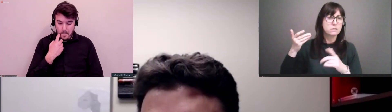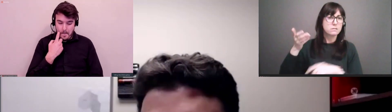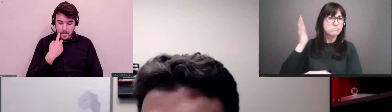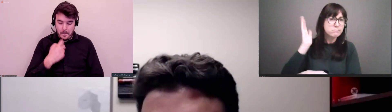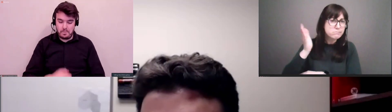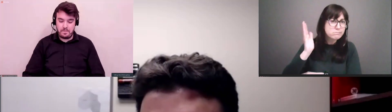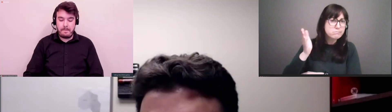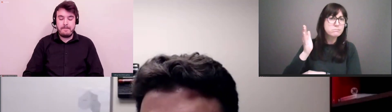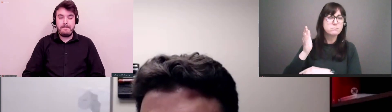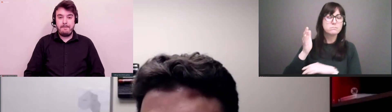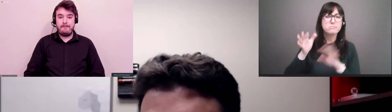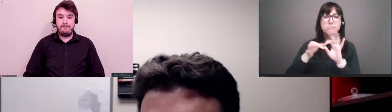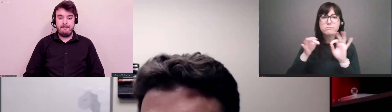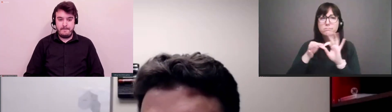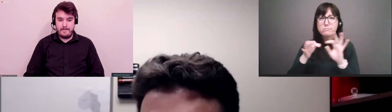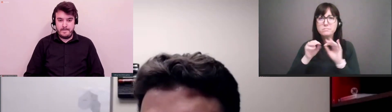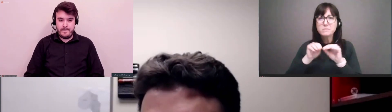media availabilities, is the importance to continue